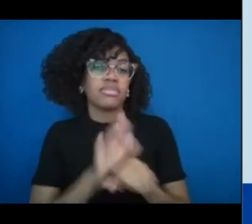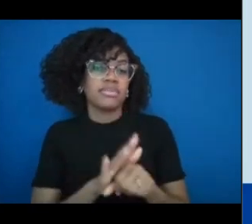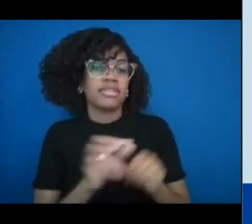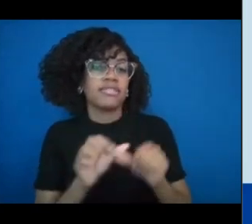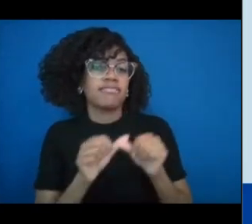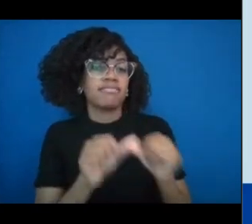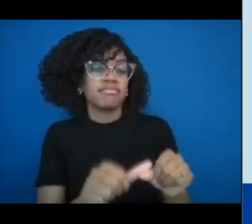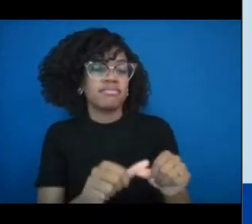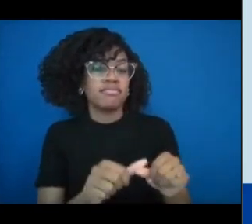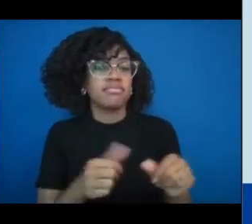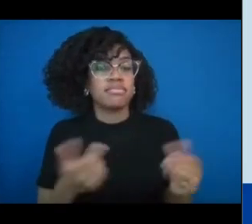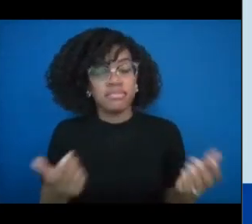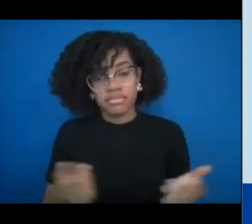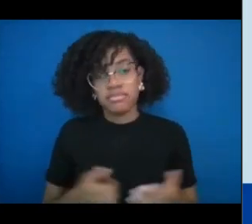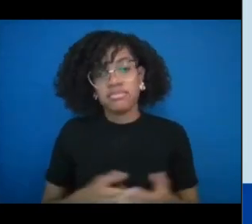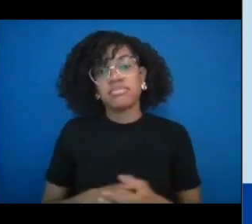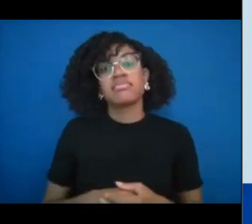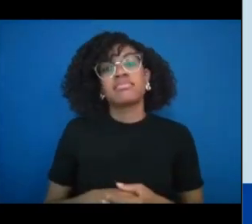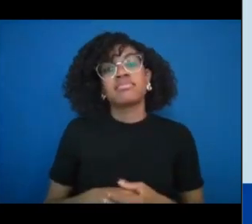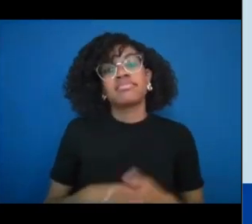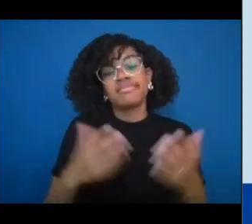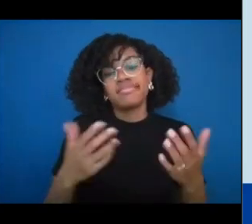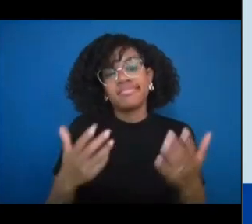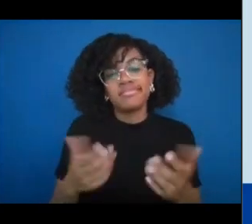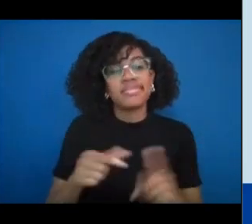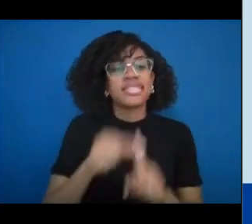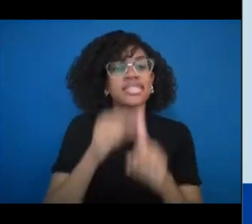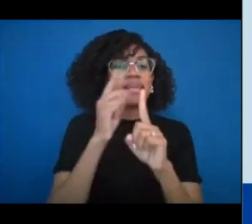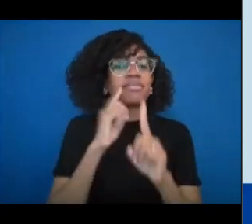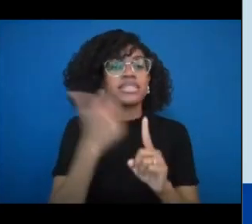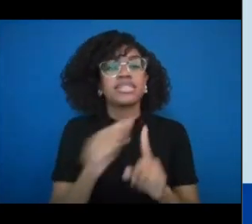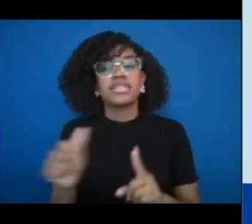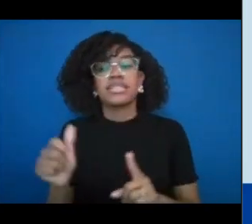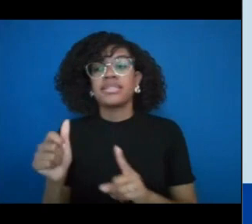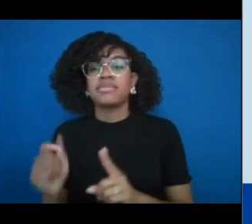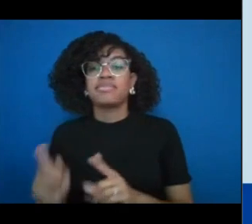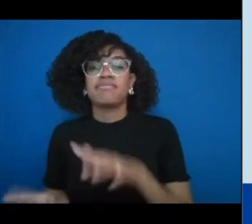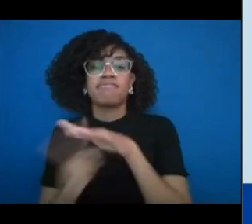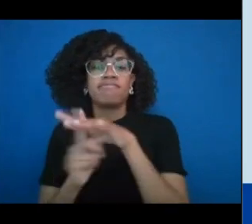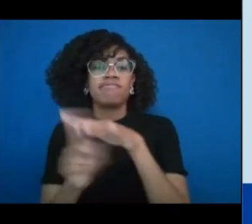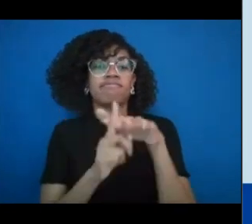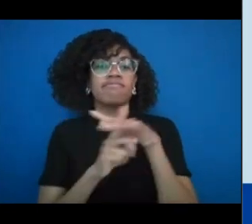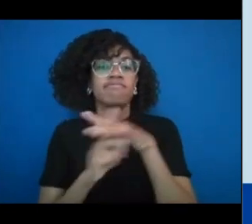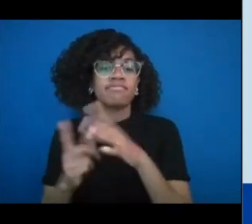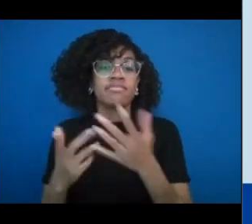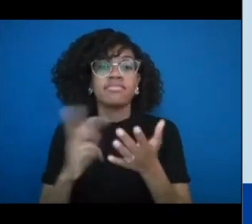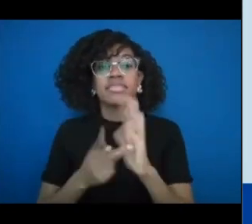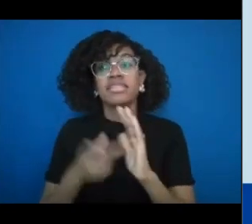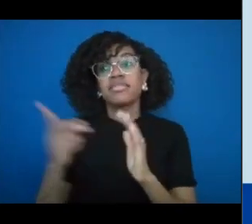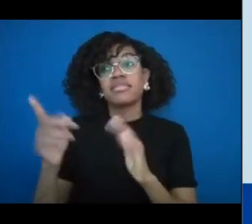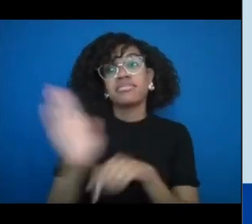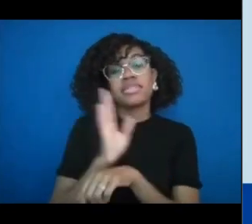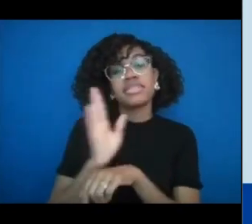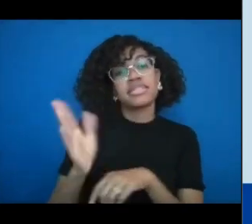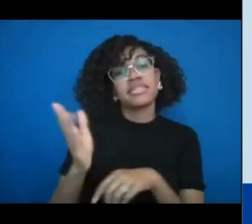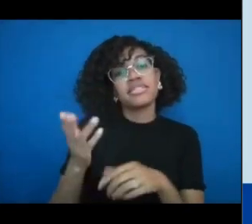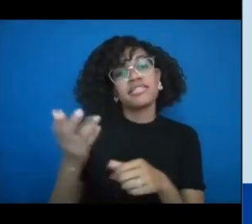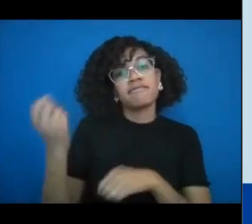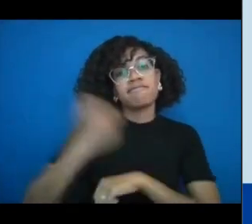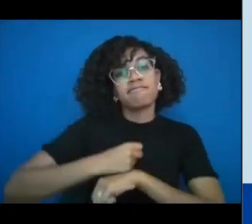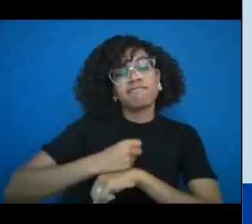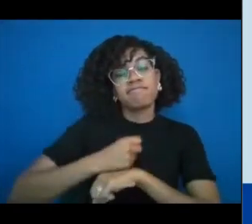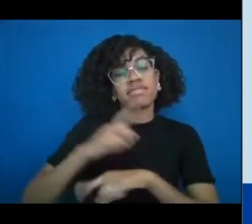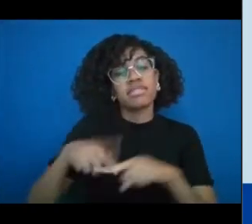barring extrinsic factors. You know, if the company goes out of business, they obviously can't hire more people,